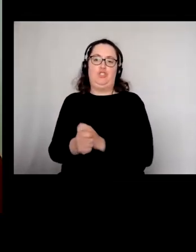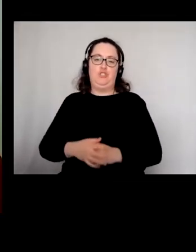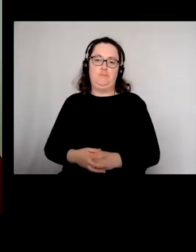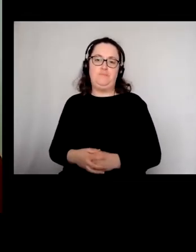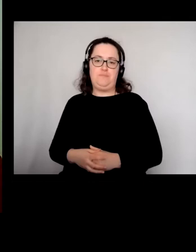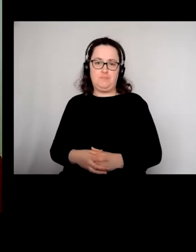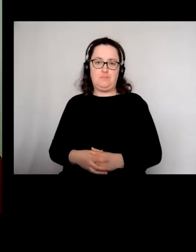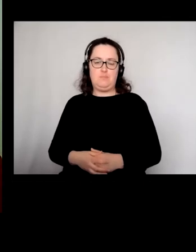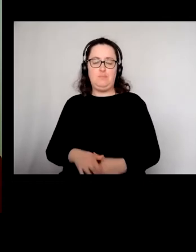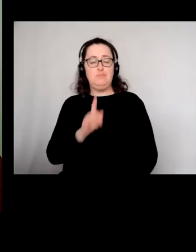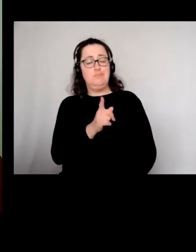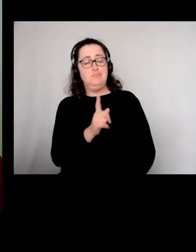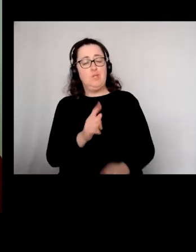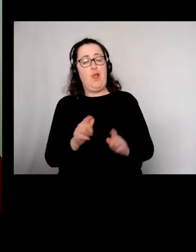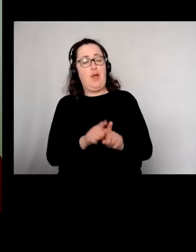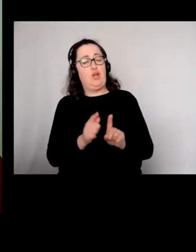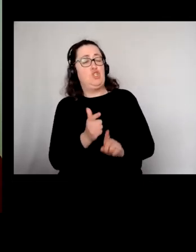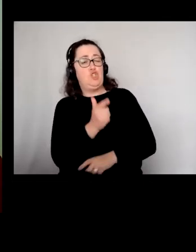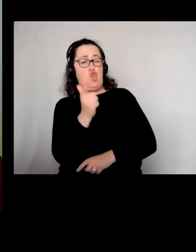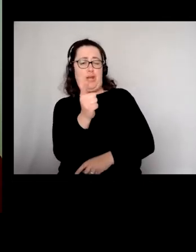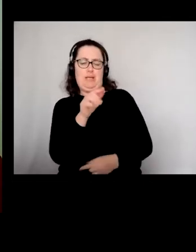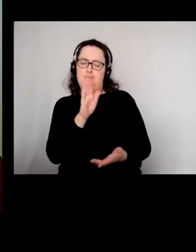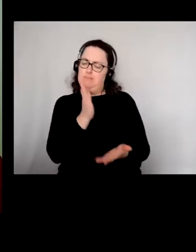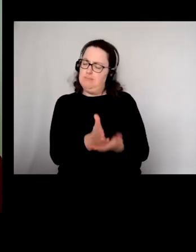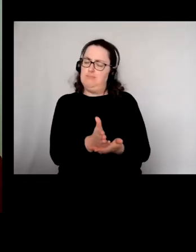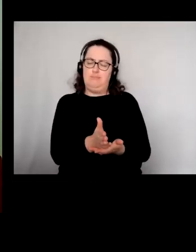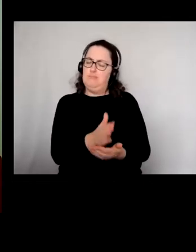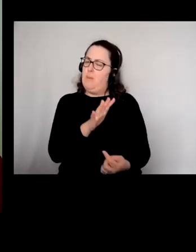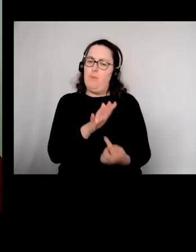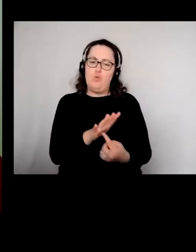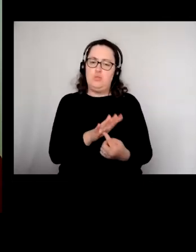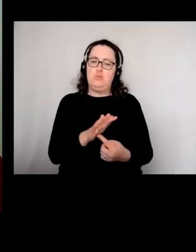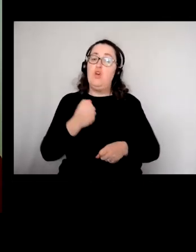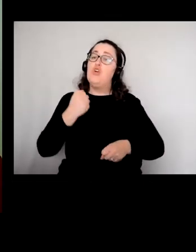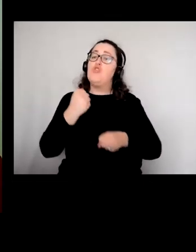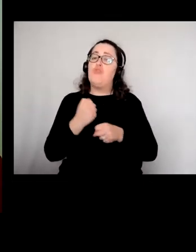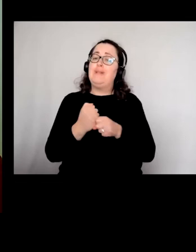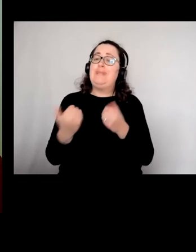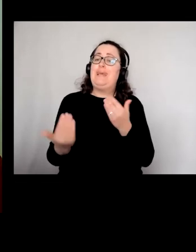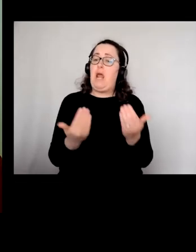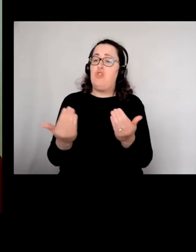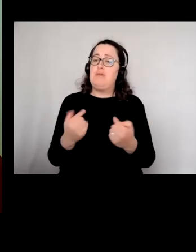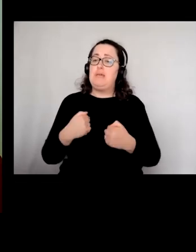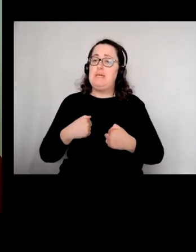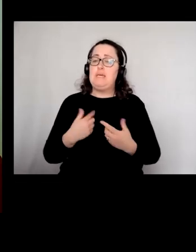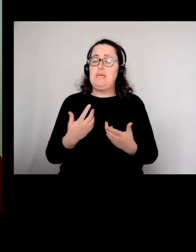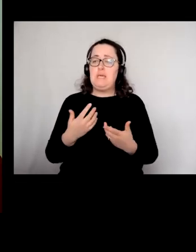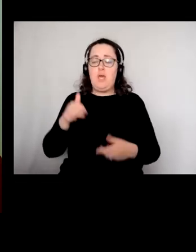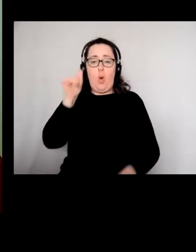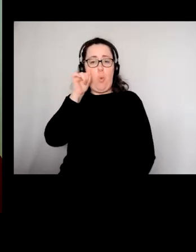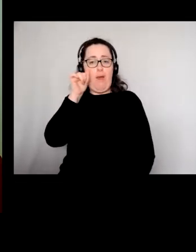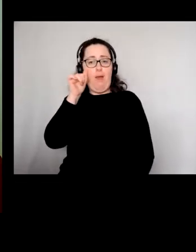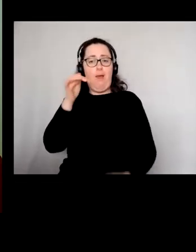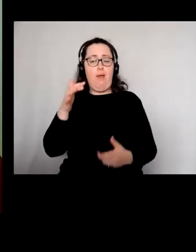that idea that it's a journey is absolutely crucial. And I think for us at the Grundy, we were really, really conscious